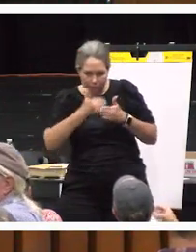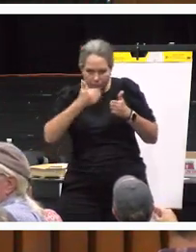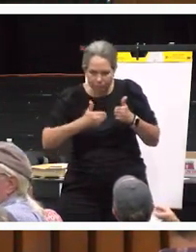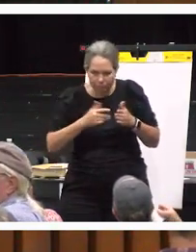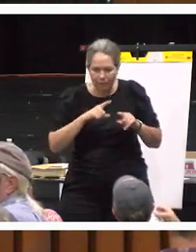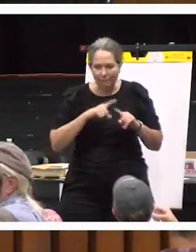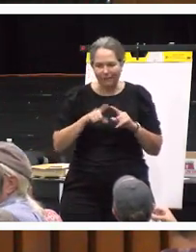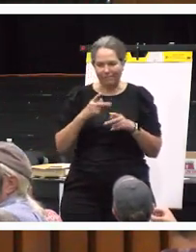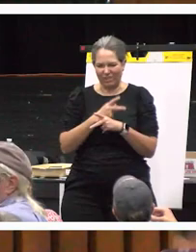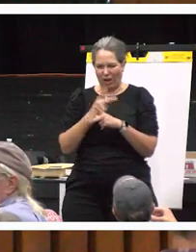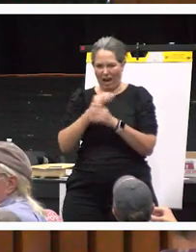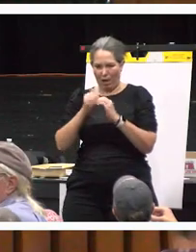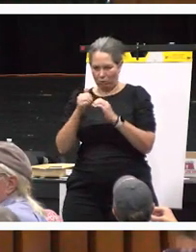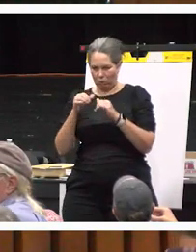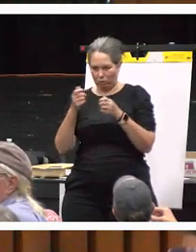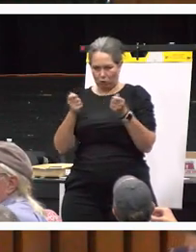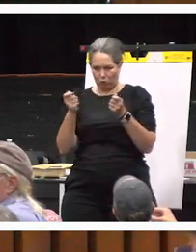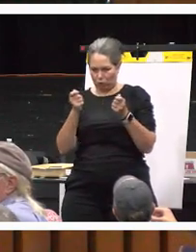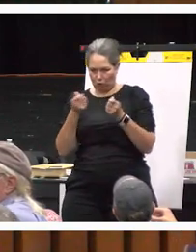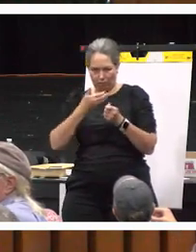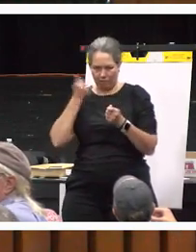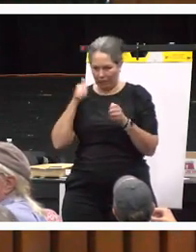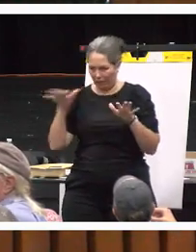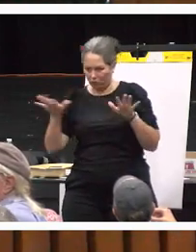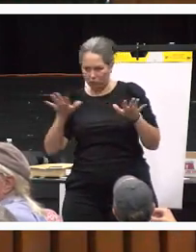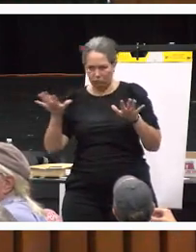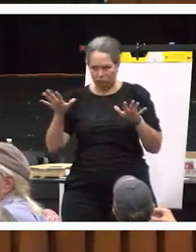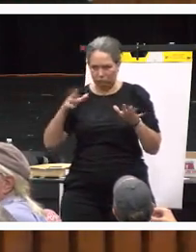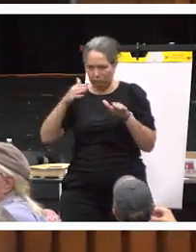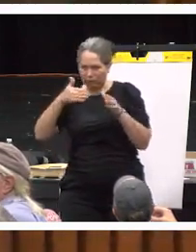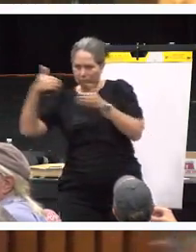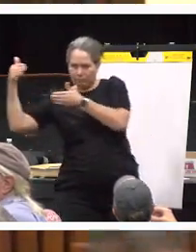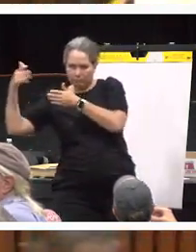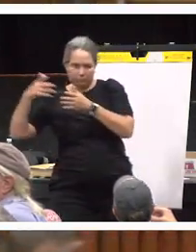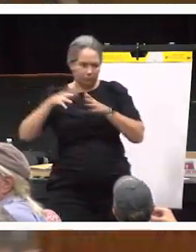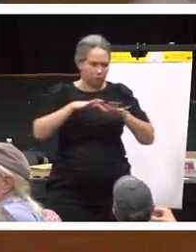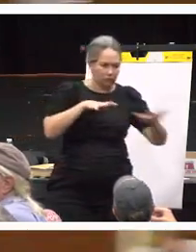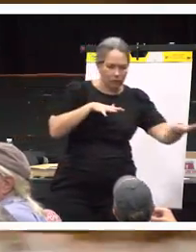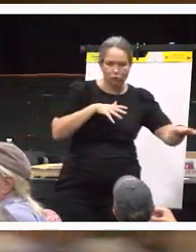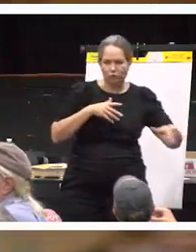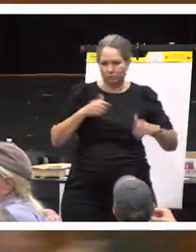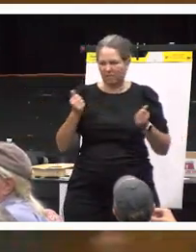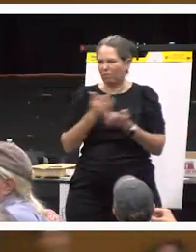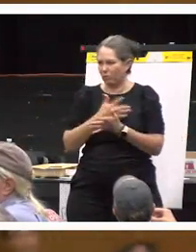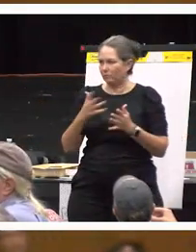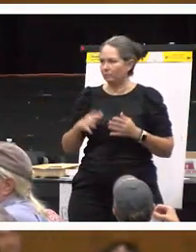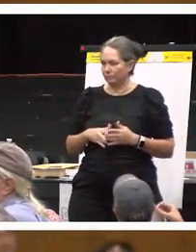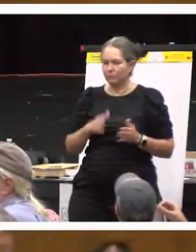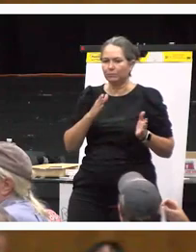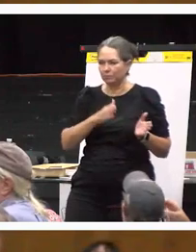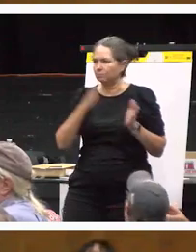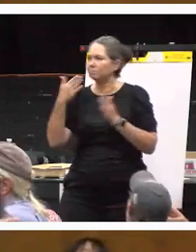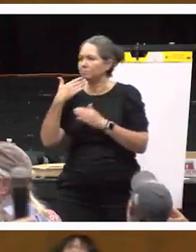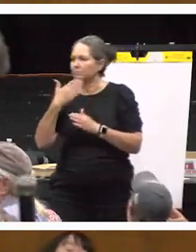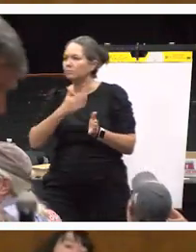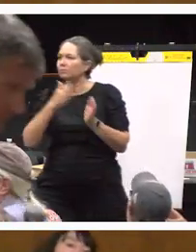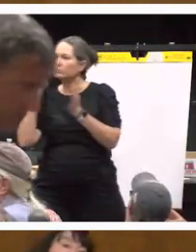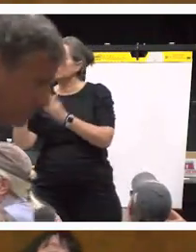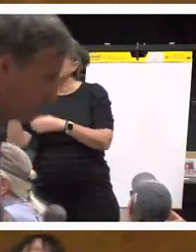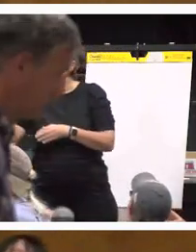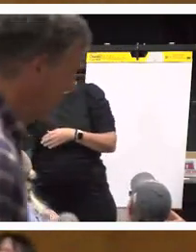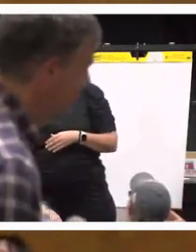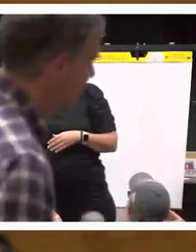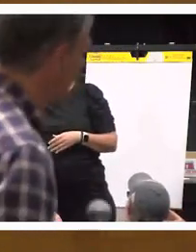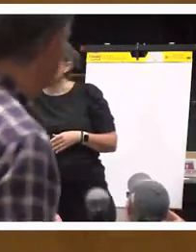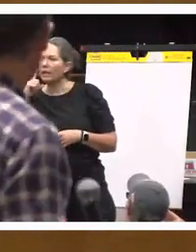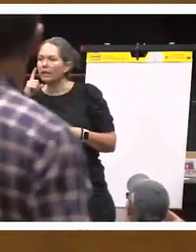the hazard created by the river currently. Thank you so much. I'm Steffi Lehar, and I think it was Thomas. I'm